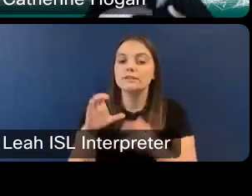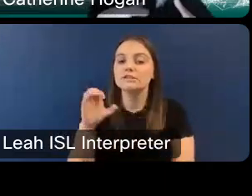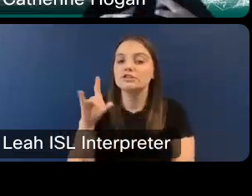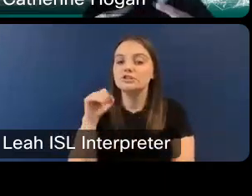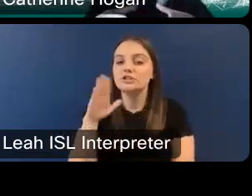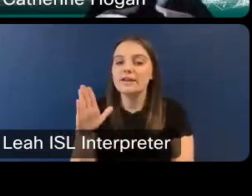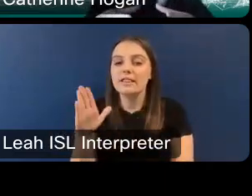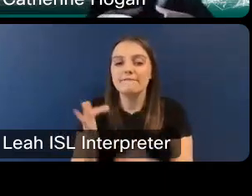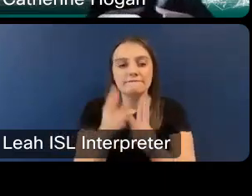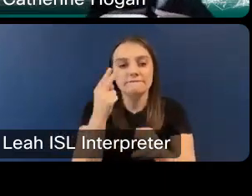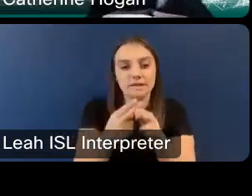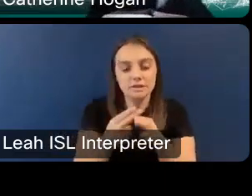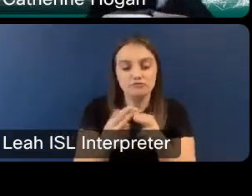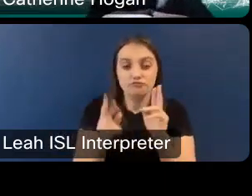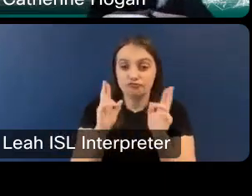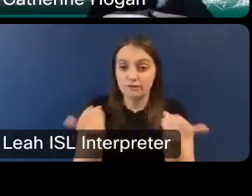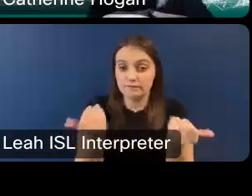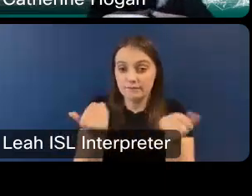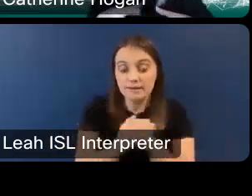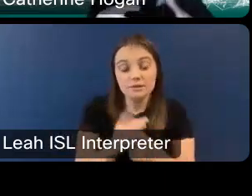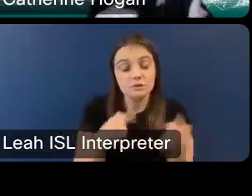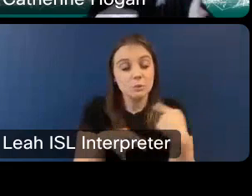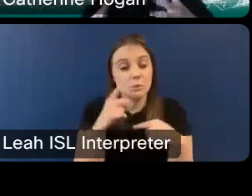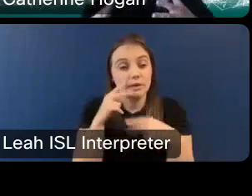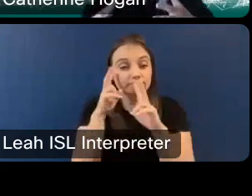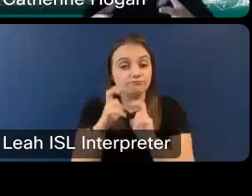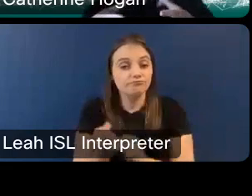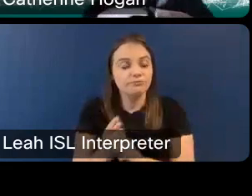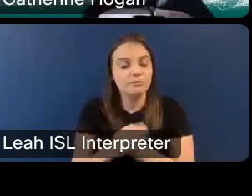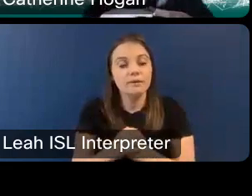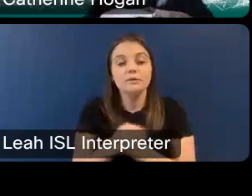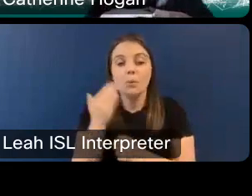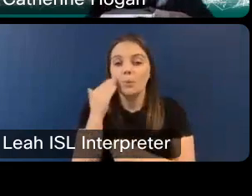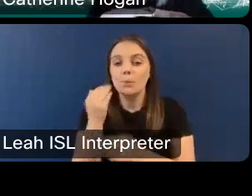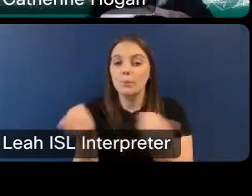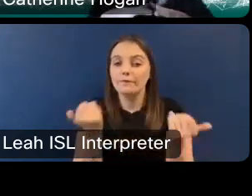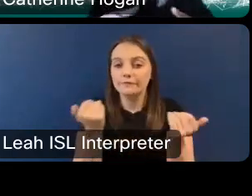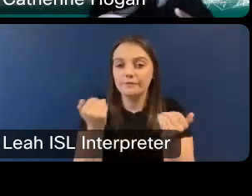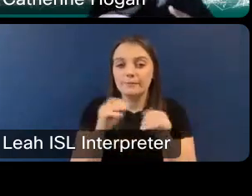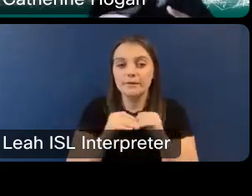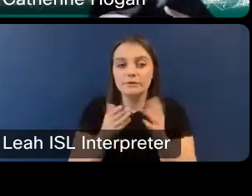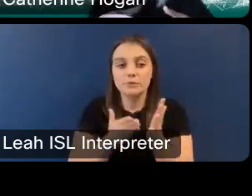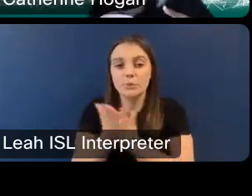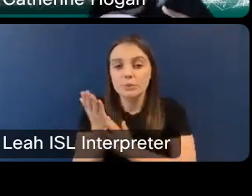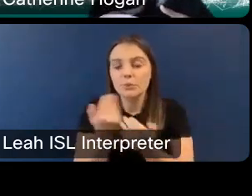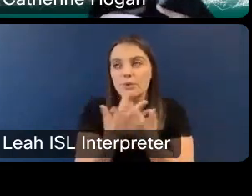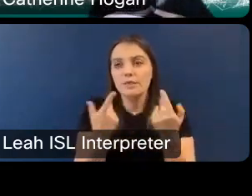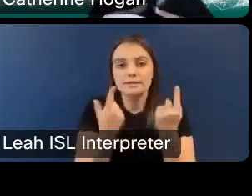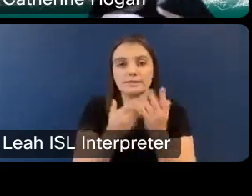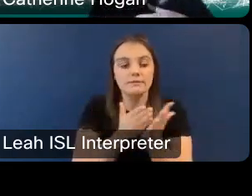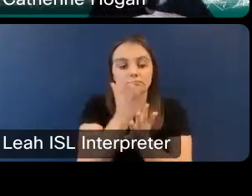looked at, another idea that we looked at, or what we learned. And again, we all know that information moves through a variety of channels across